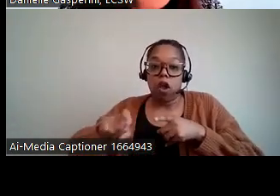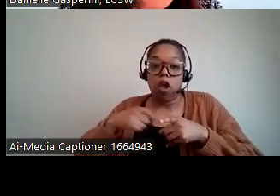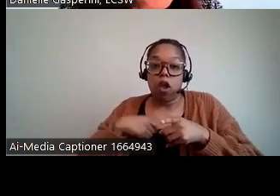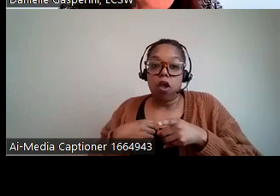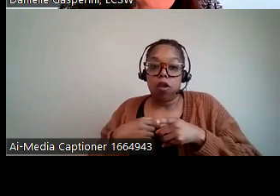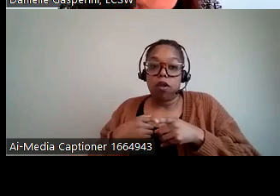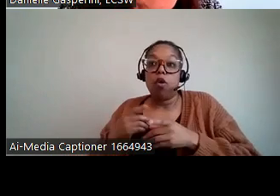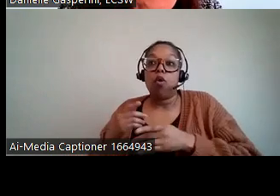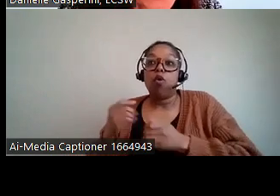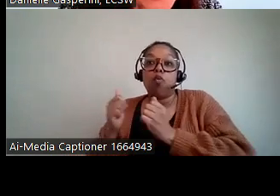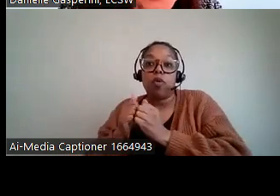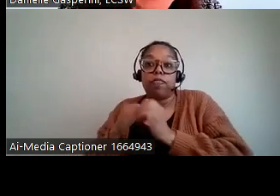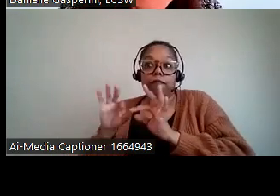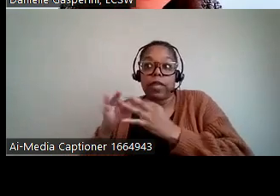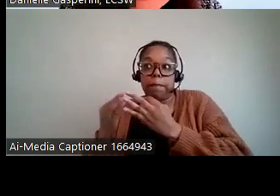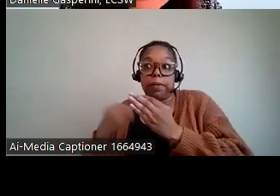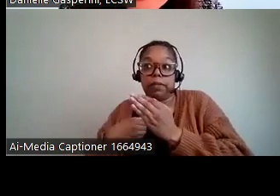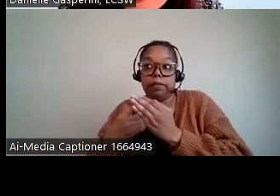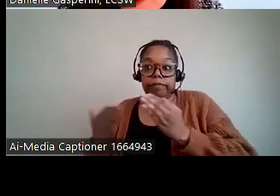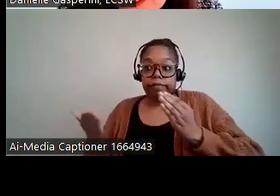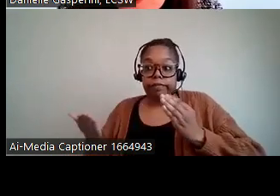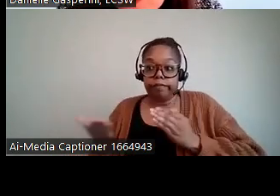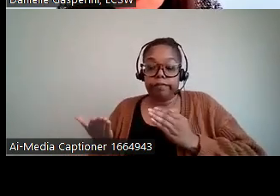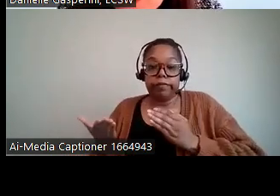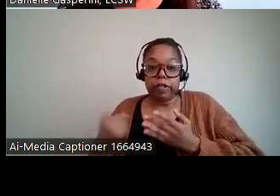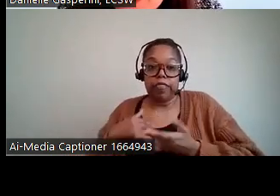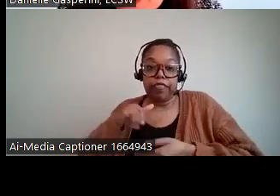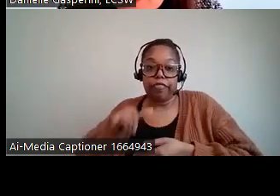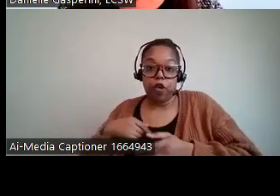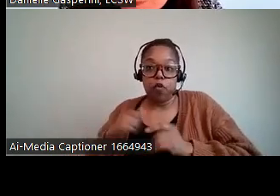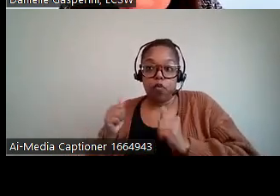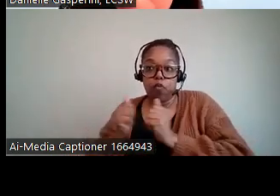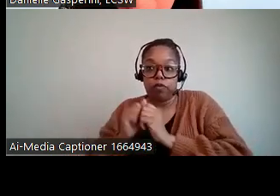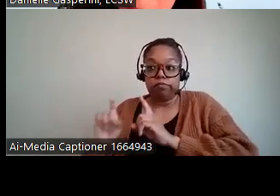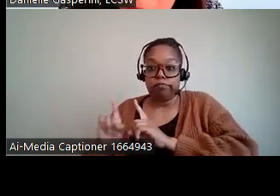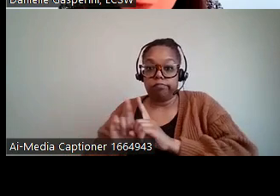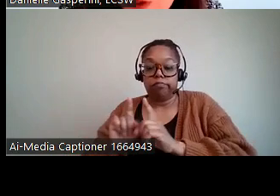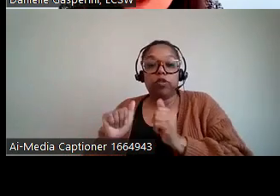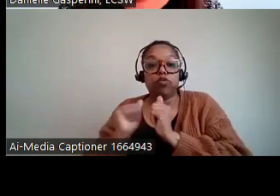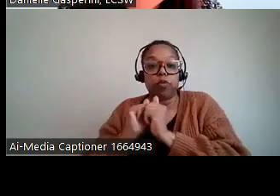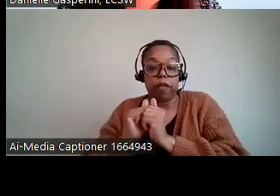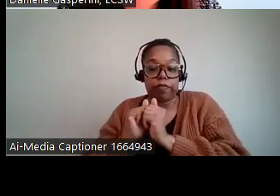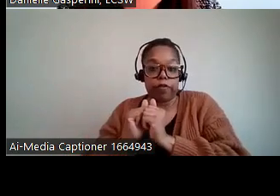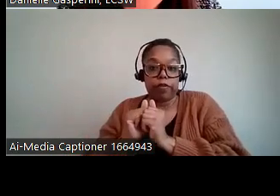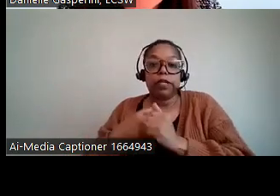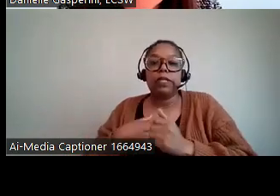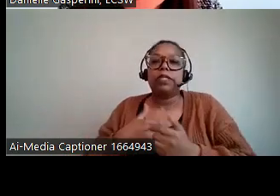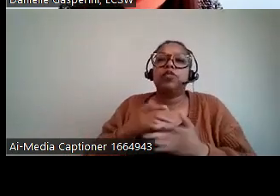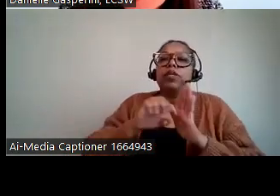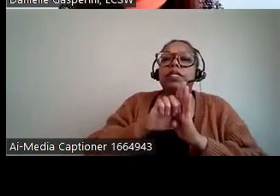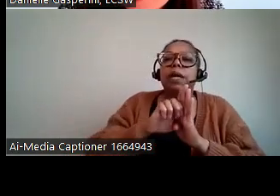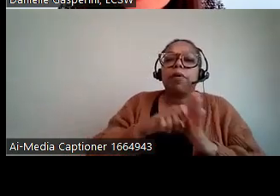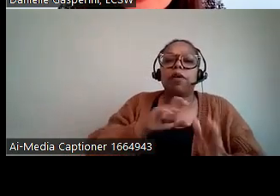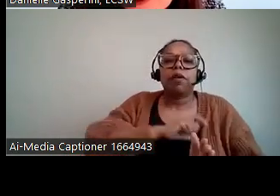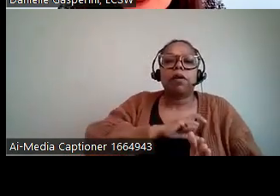presence. So for instance, for this one, say an officer was called out to a call because a